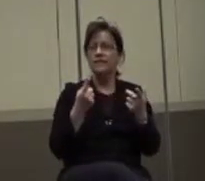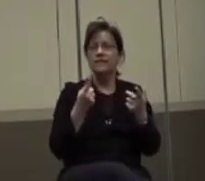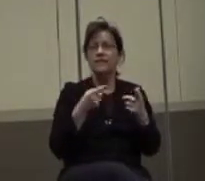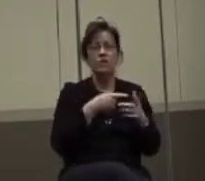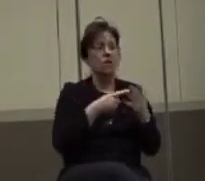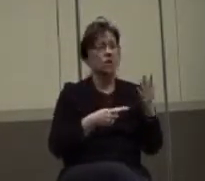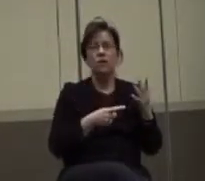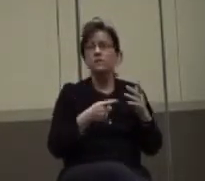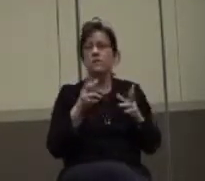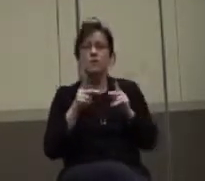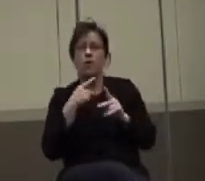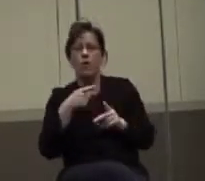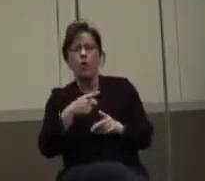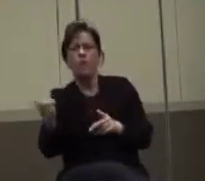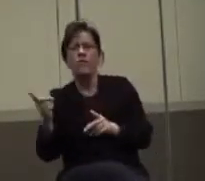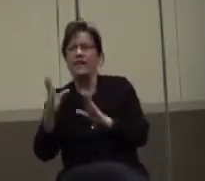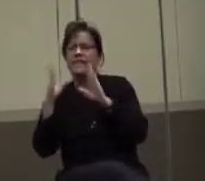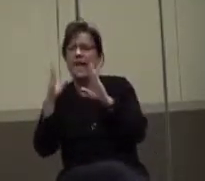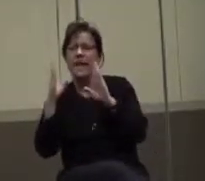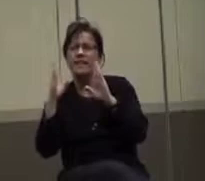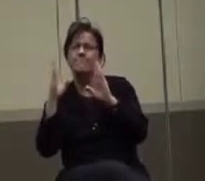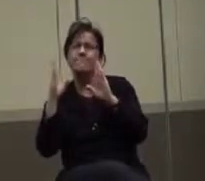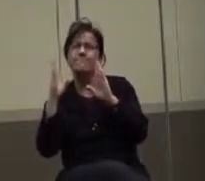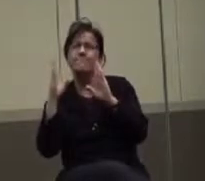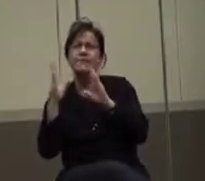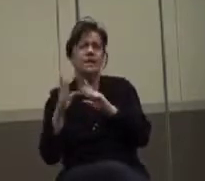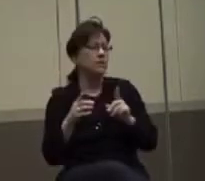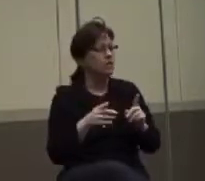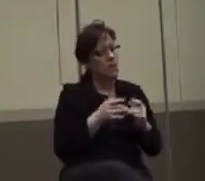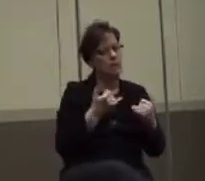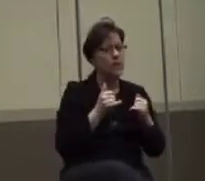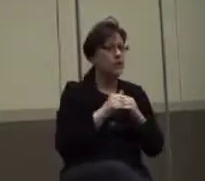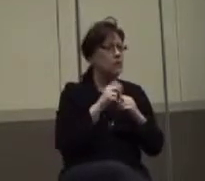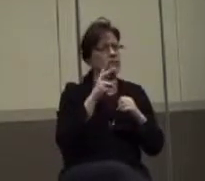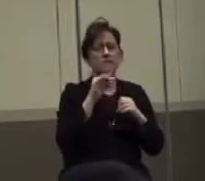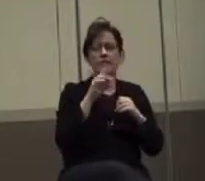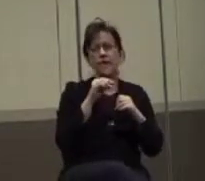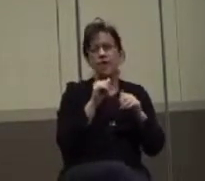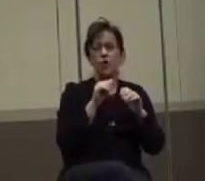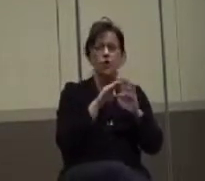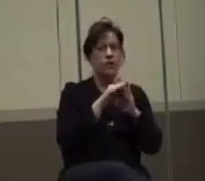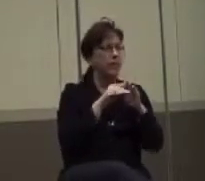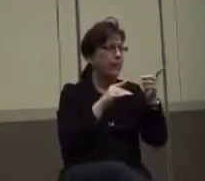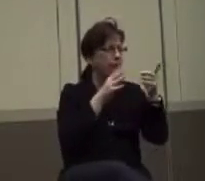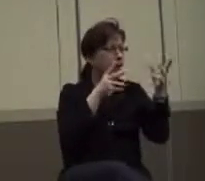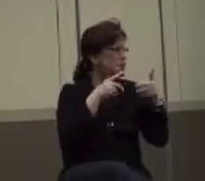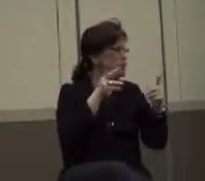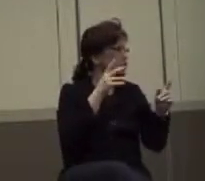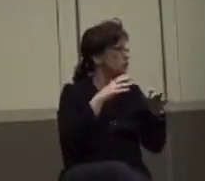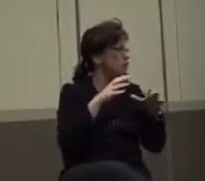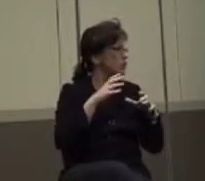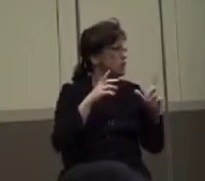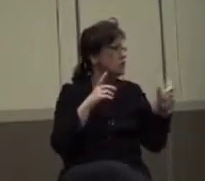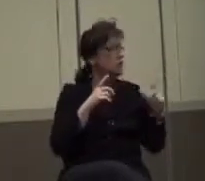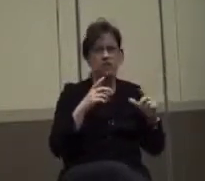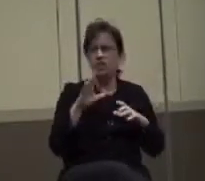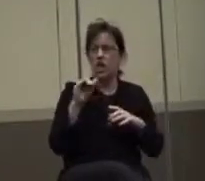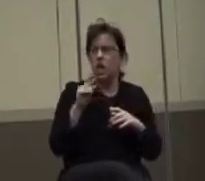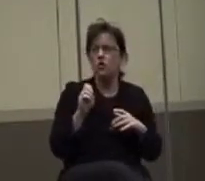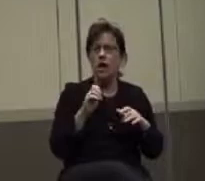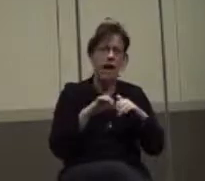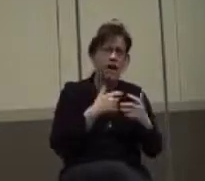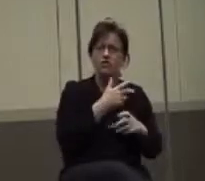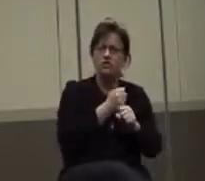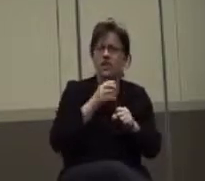everything, right? He's playing with his video camera back there, right? She's got a Coke. How the hell did she get a Coke, right? The rest of us are just